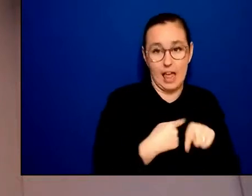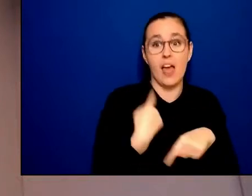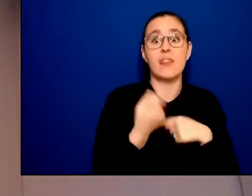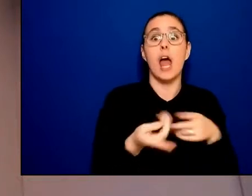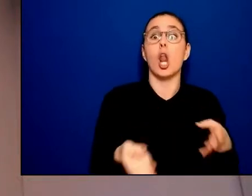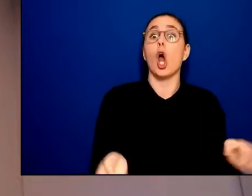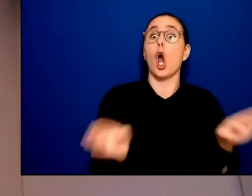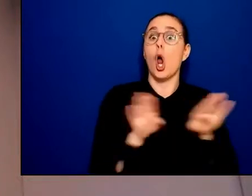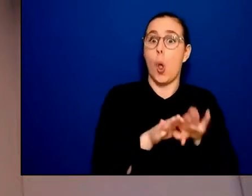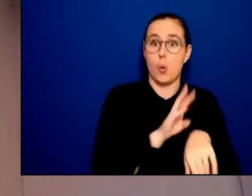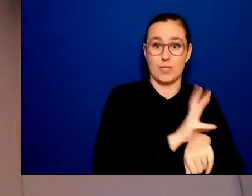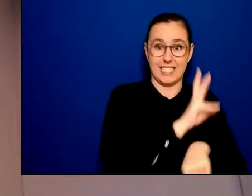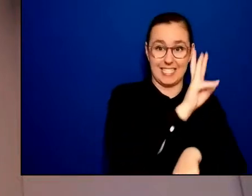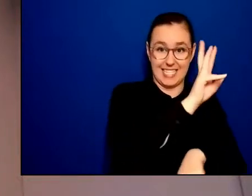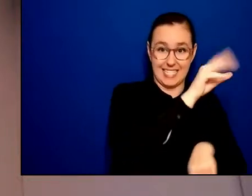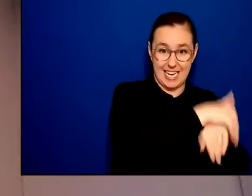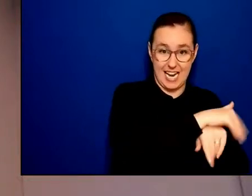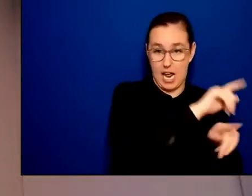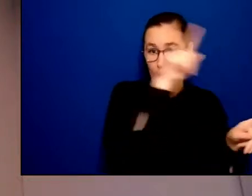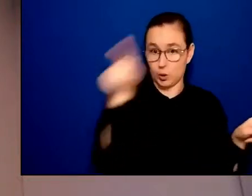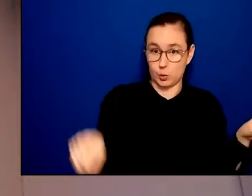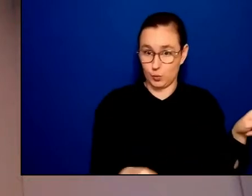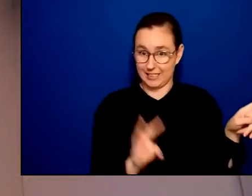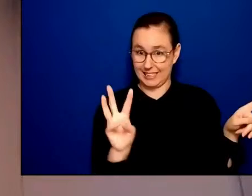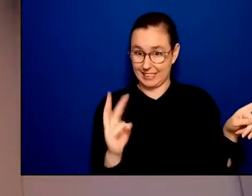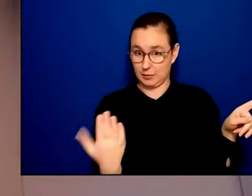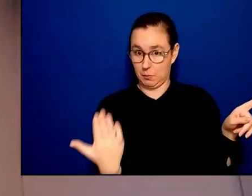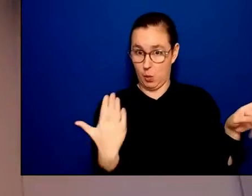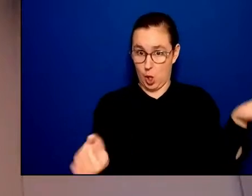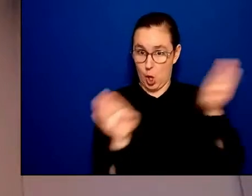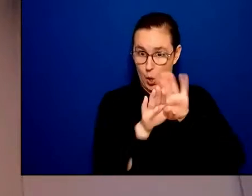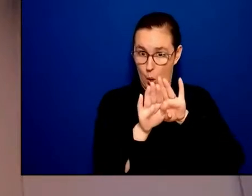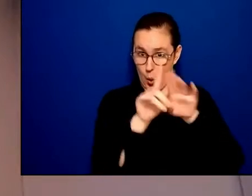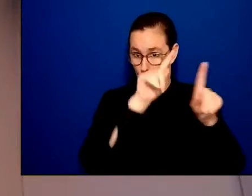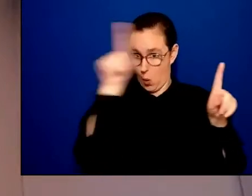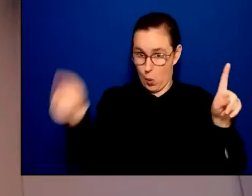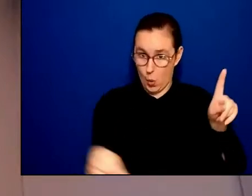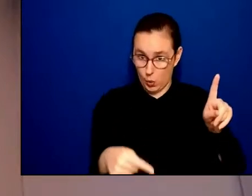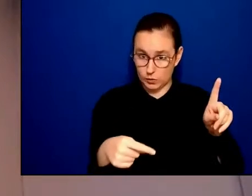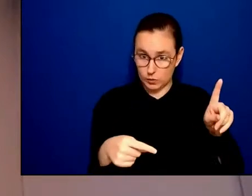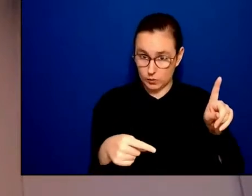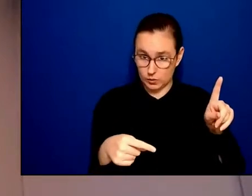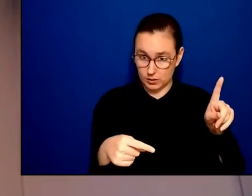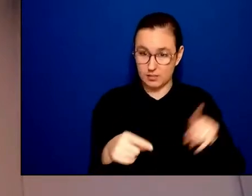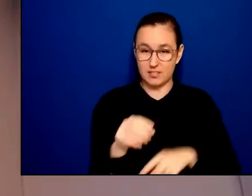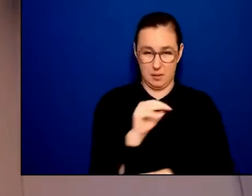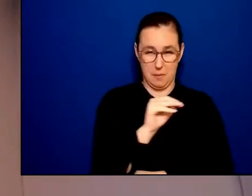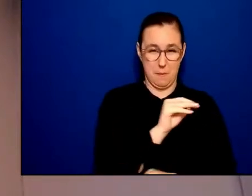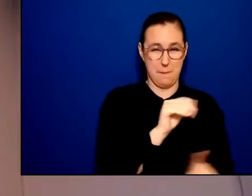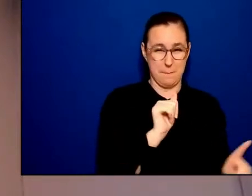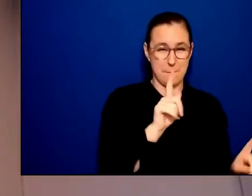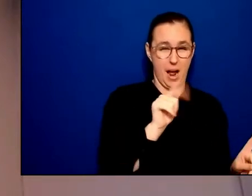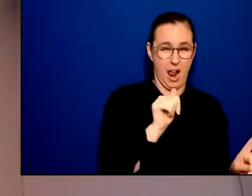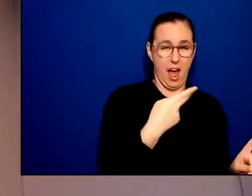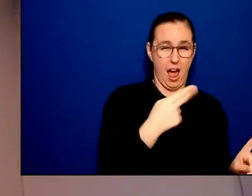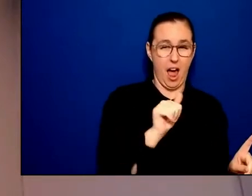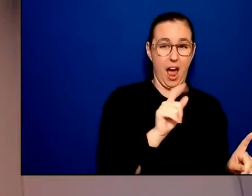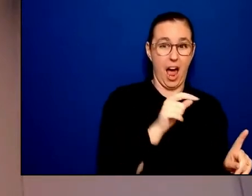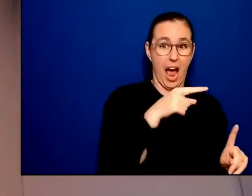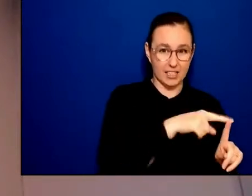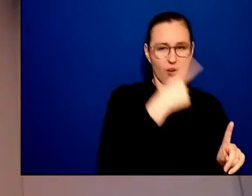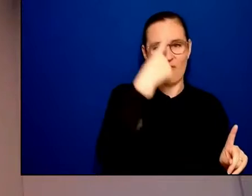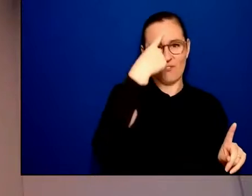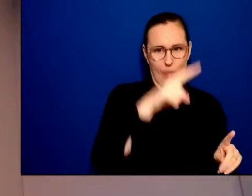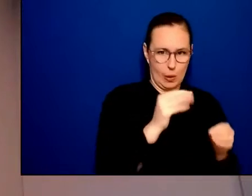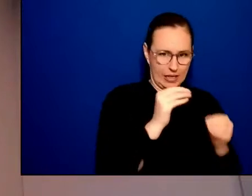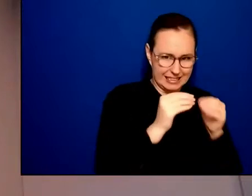of the Malahat corridor to enable crews to be able to rebuild the northbound segment of the road. We've been working closely with BC Ferries, and they've just recently